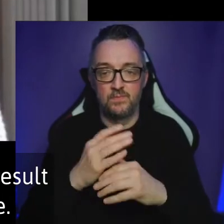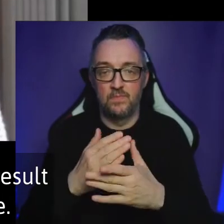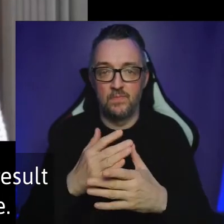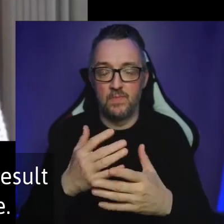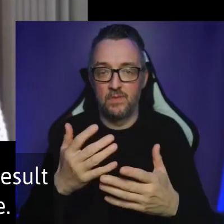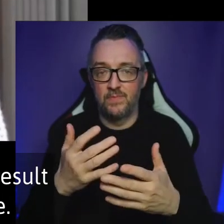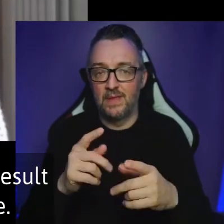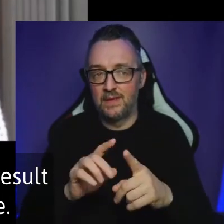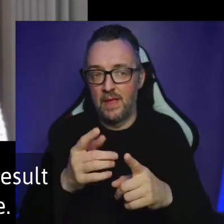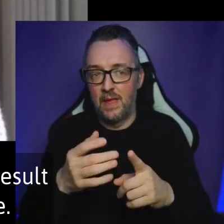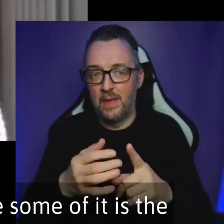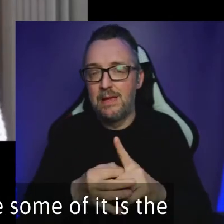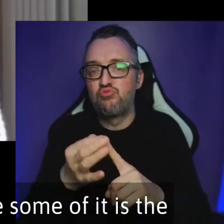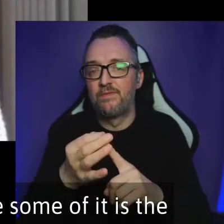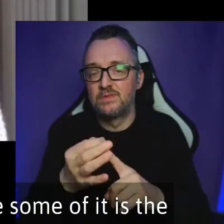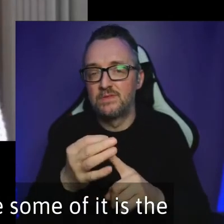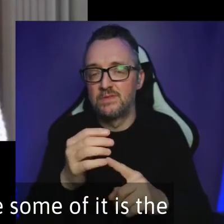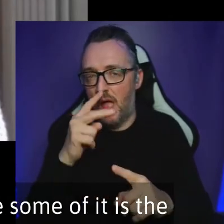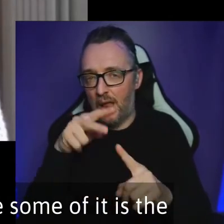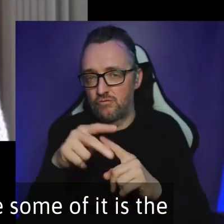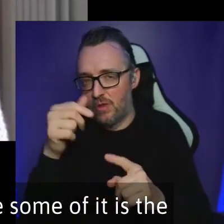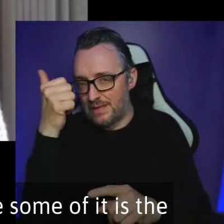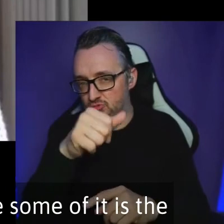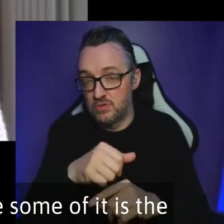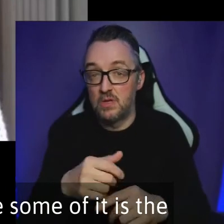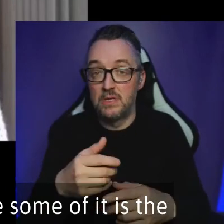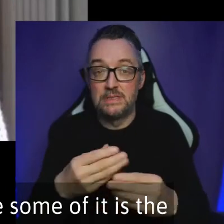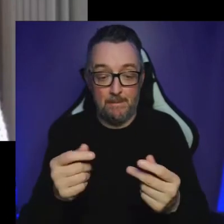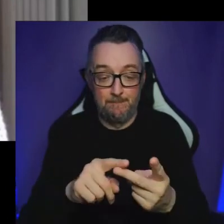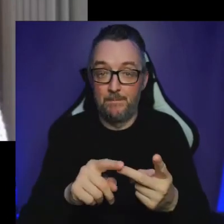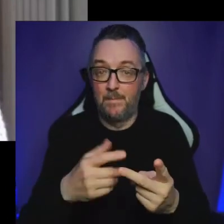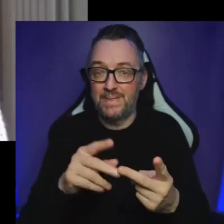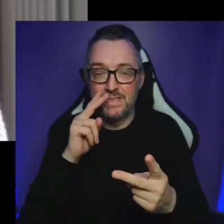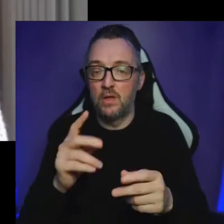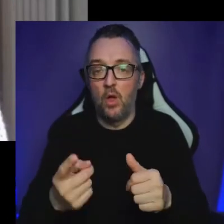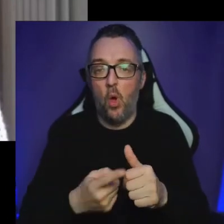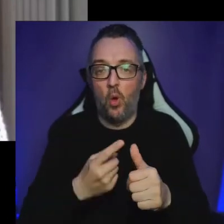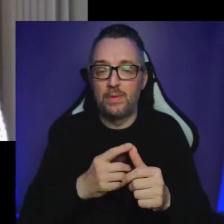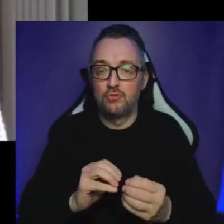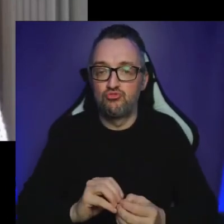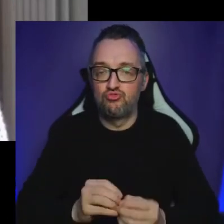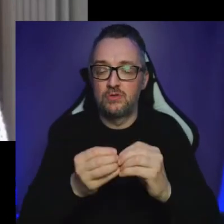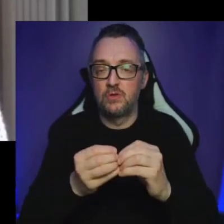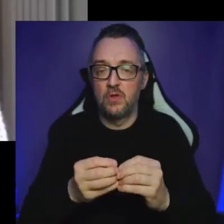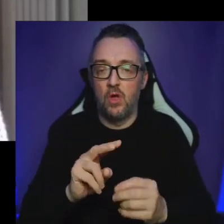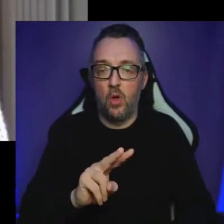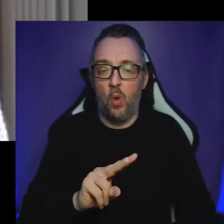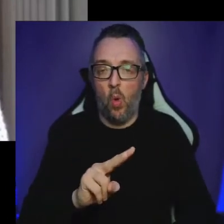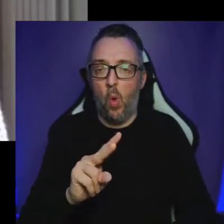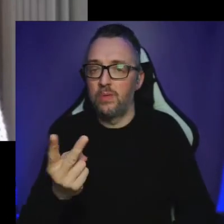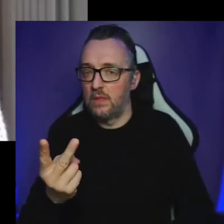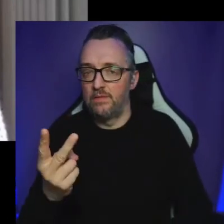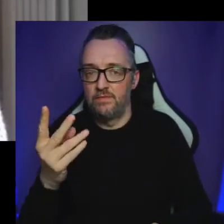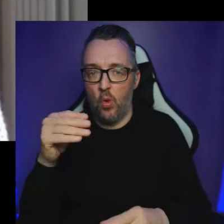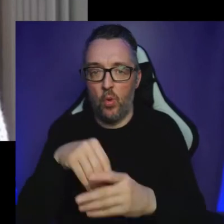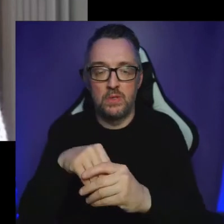AI in there. I think the other thing where we've started to see some of is the automatic generation of alternative content. So a